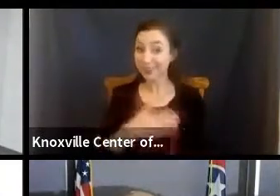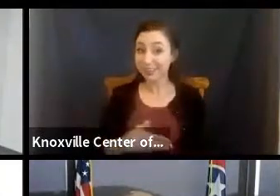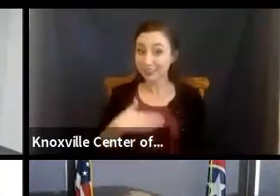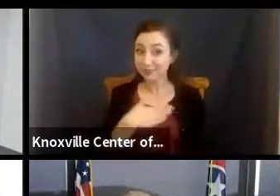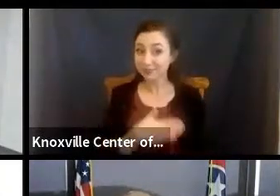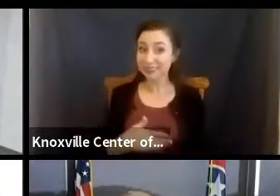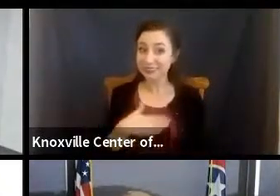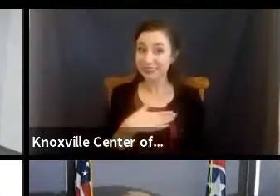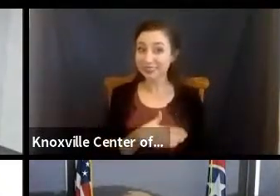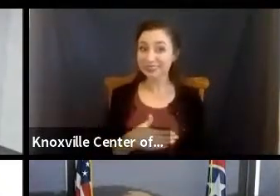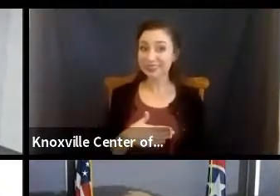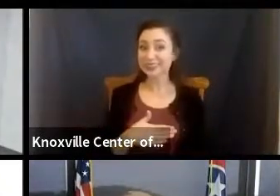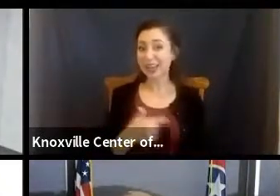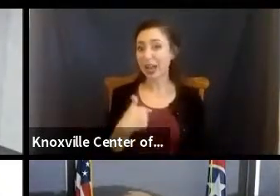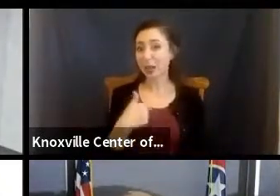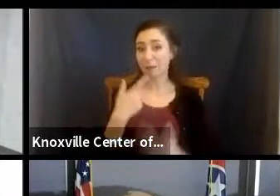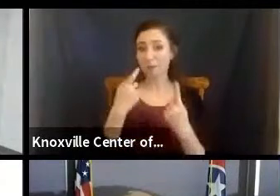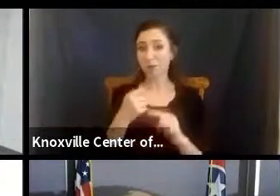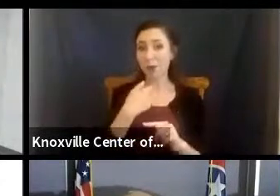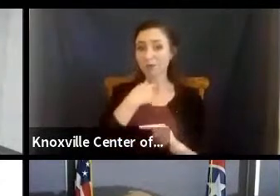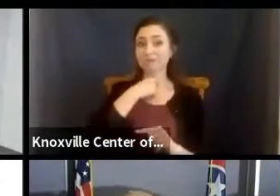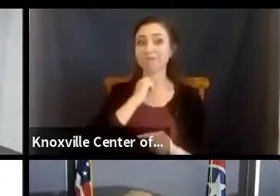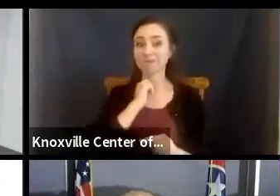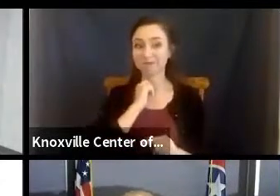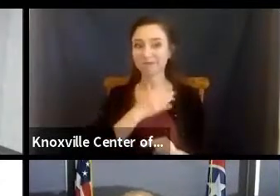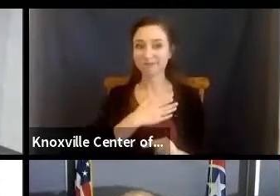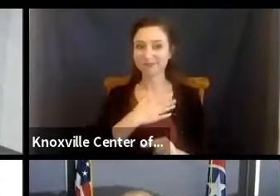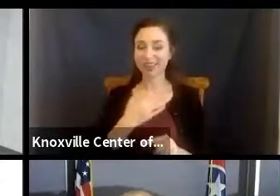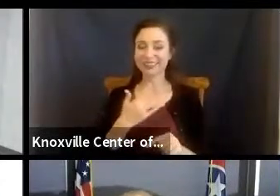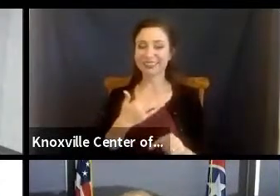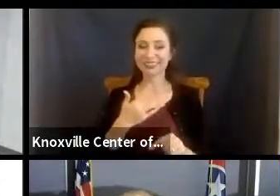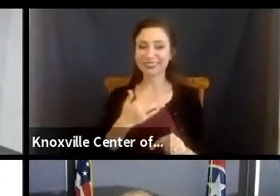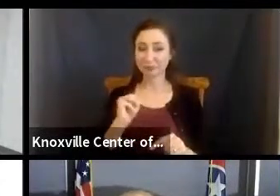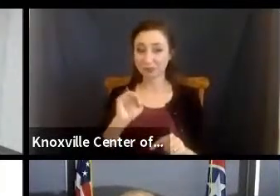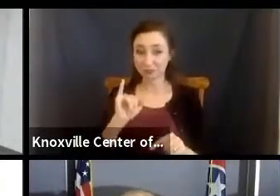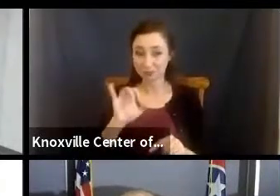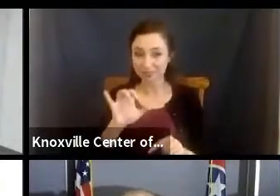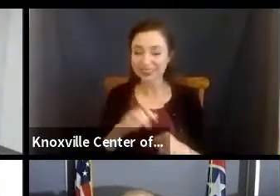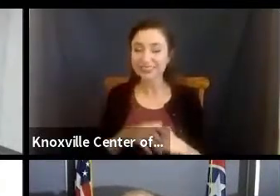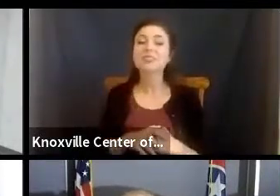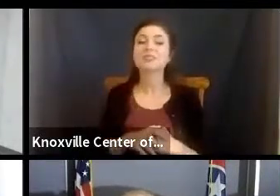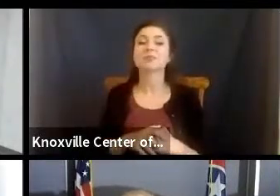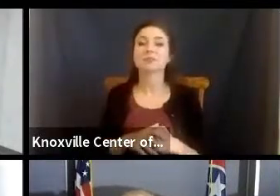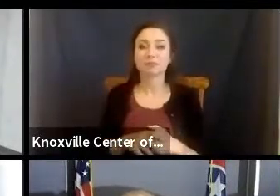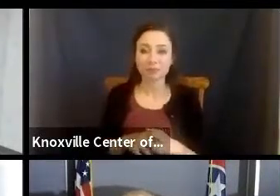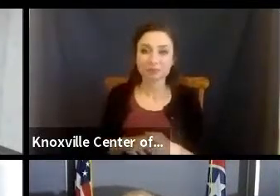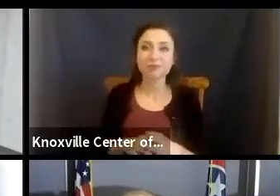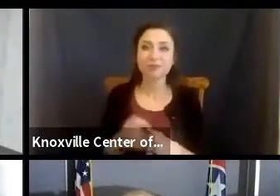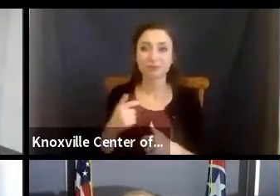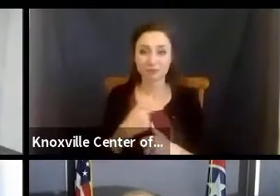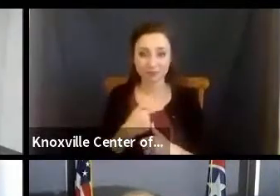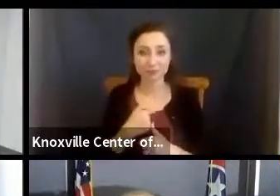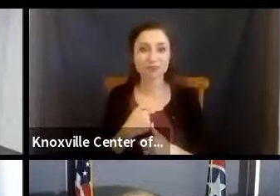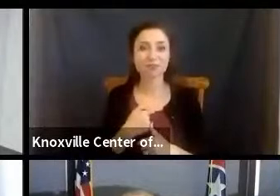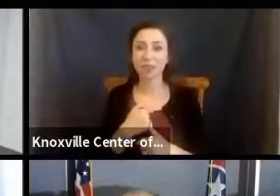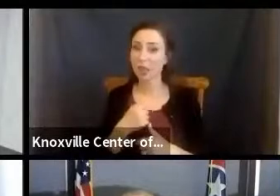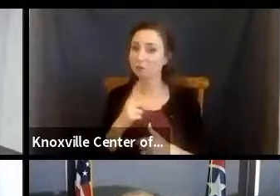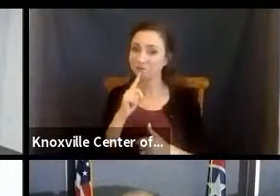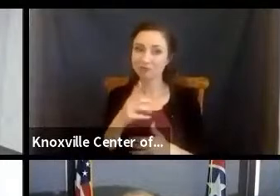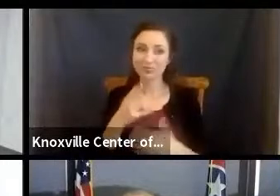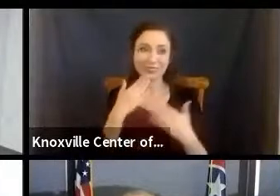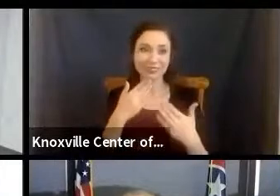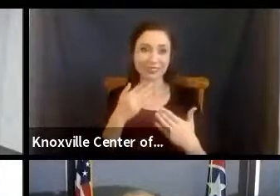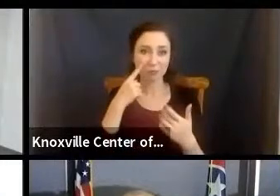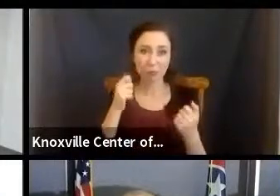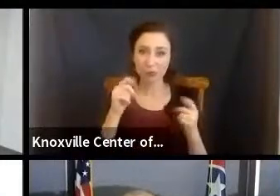Please. Sorry. Trying to get to my unmute. Okay. Yes, I was really grateful to have the opportunity to meet her. She was very